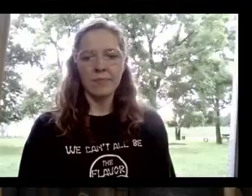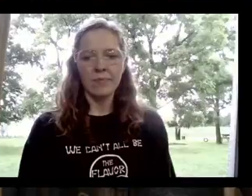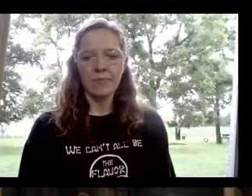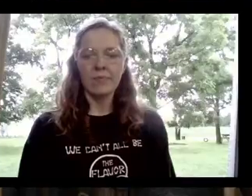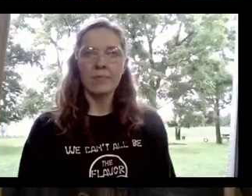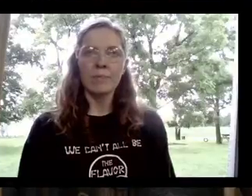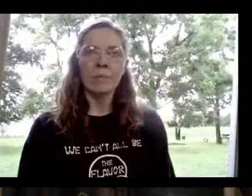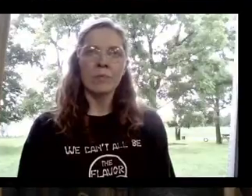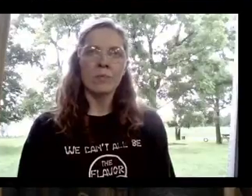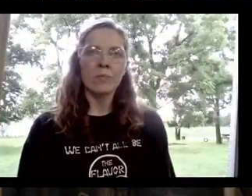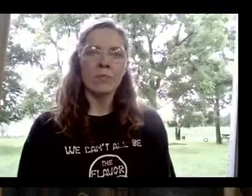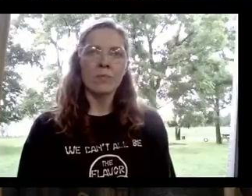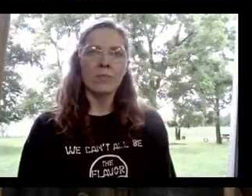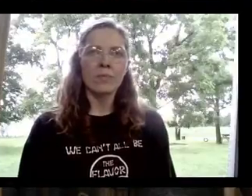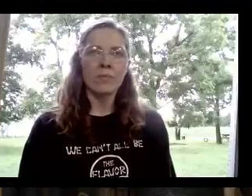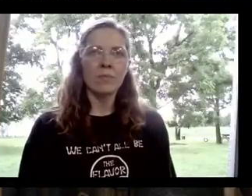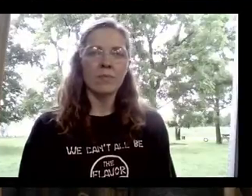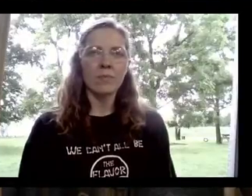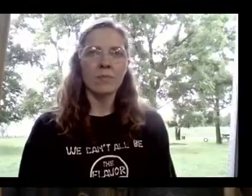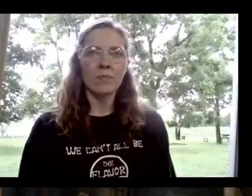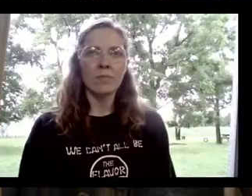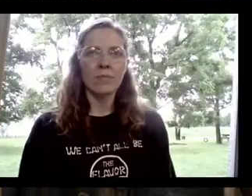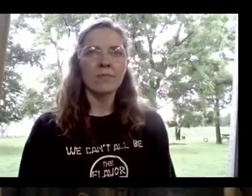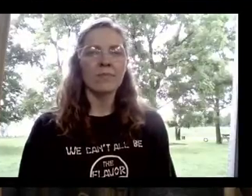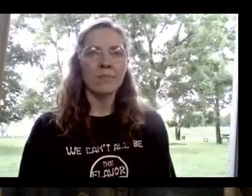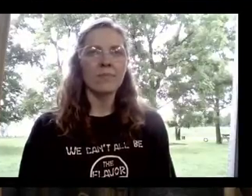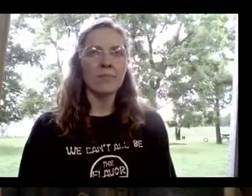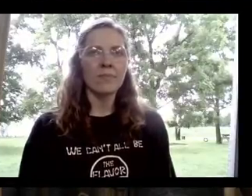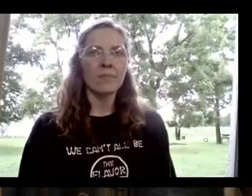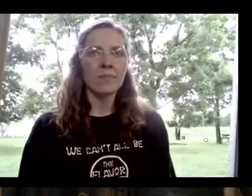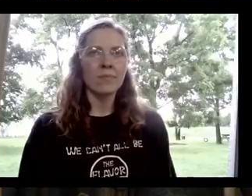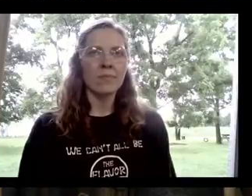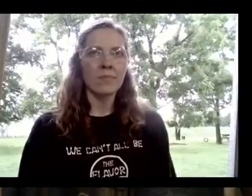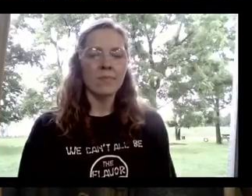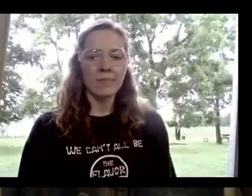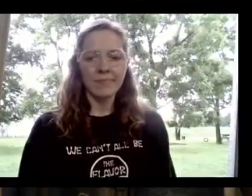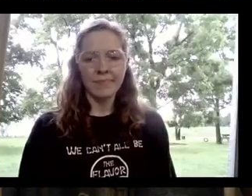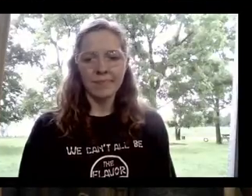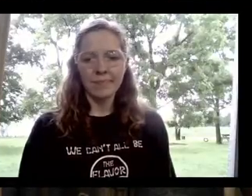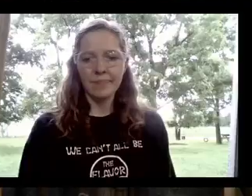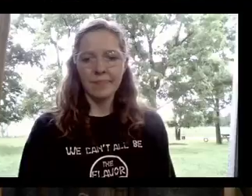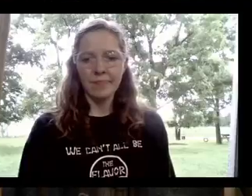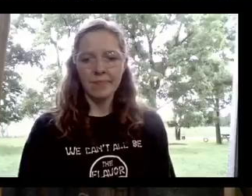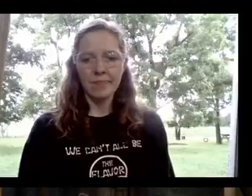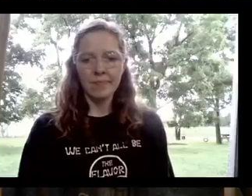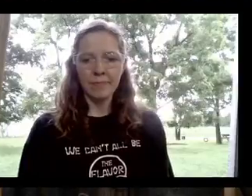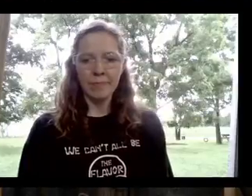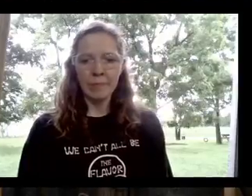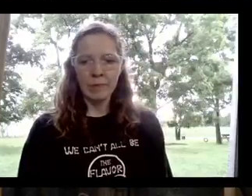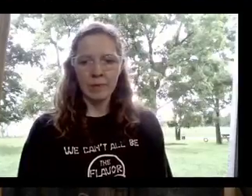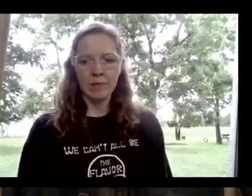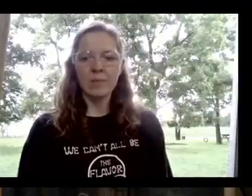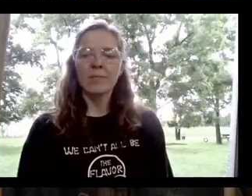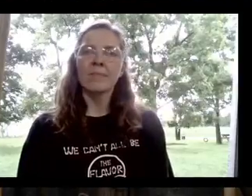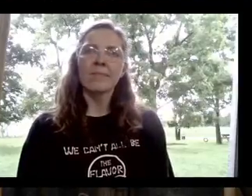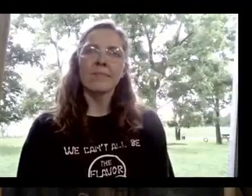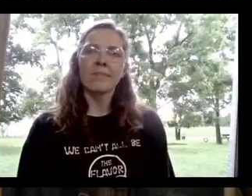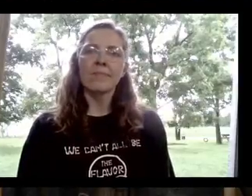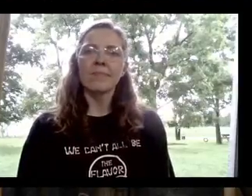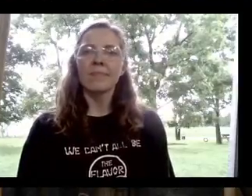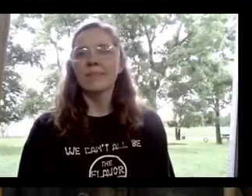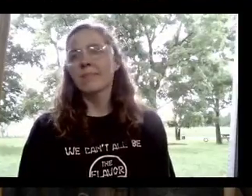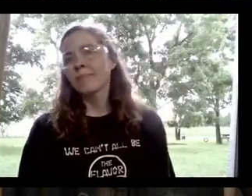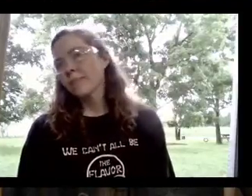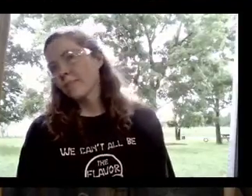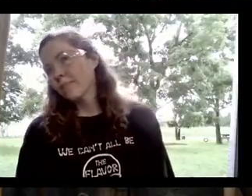versus trying to measure them out, divide them exactly in half and cut them all off on the bar, I just wanted to forge that out to about